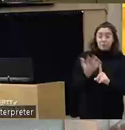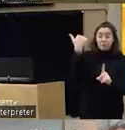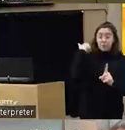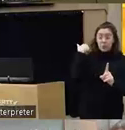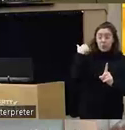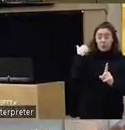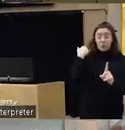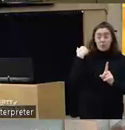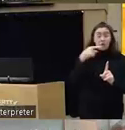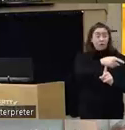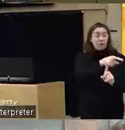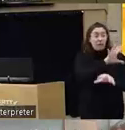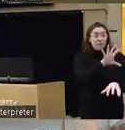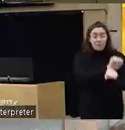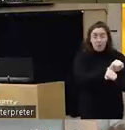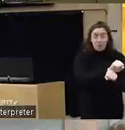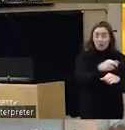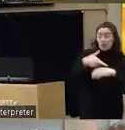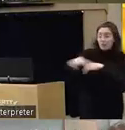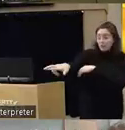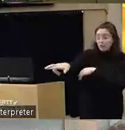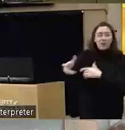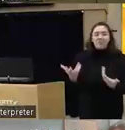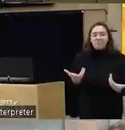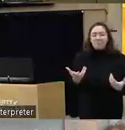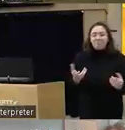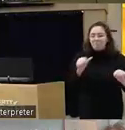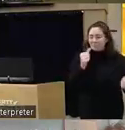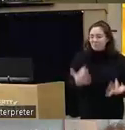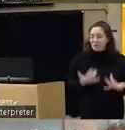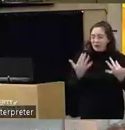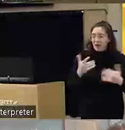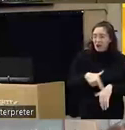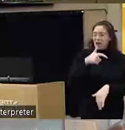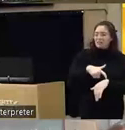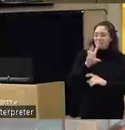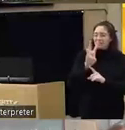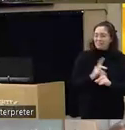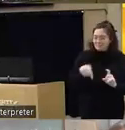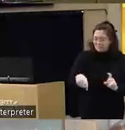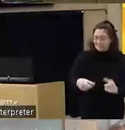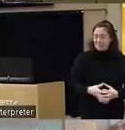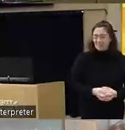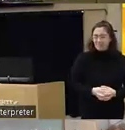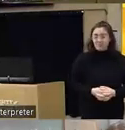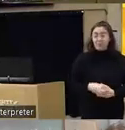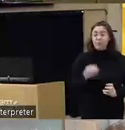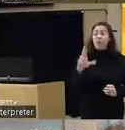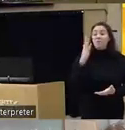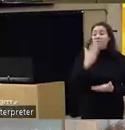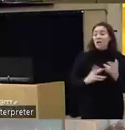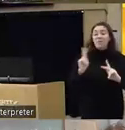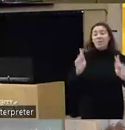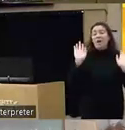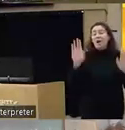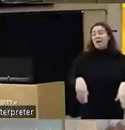probably, maybe, hopefully tried to have care elsewhere. Who can really wait that long to get the care that they need? Or some people just don't have care